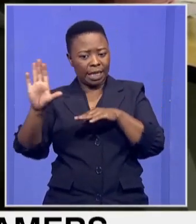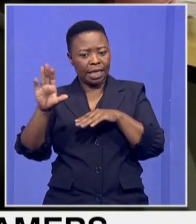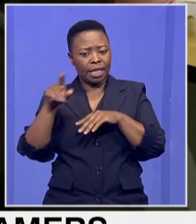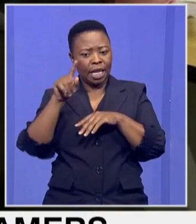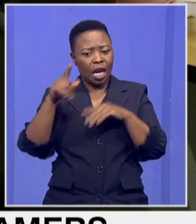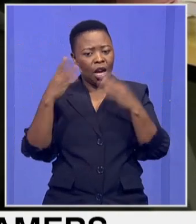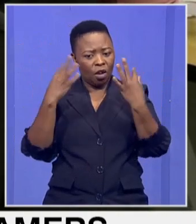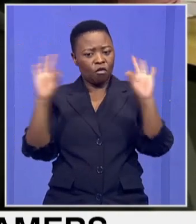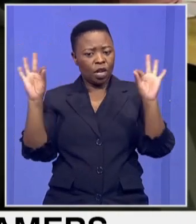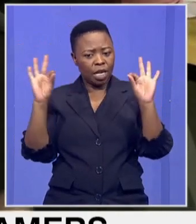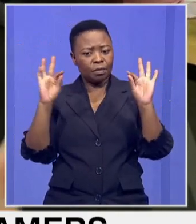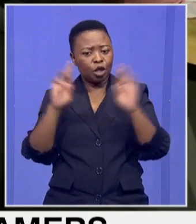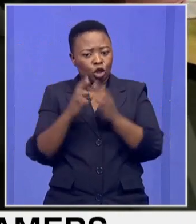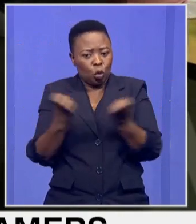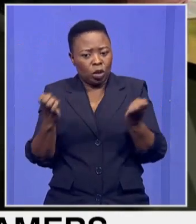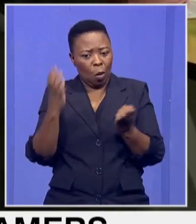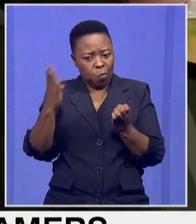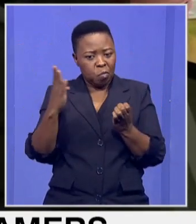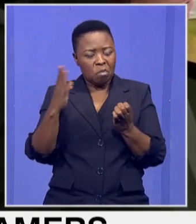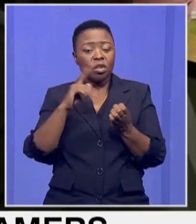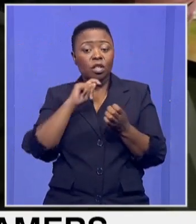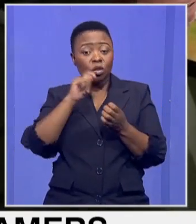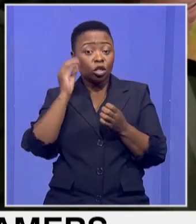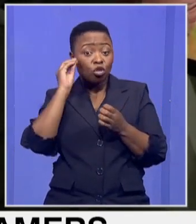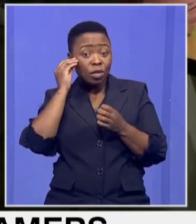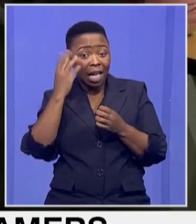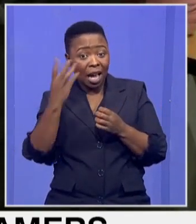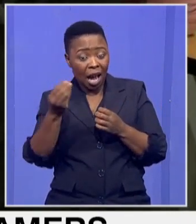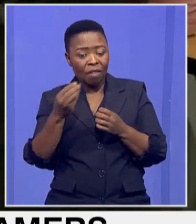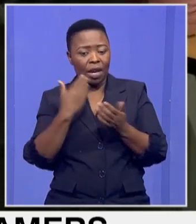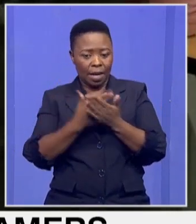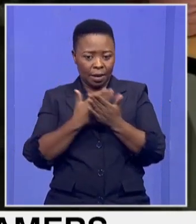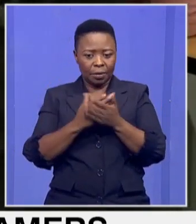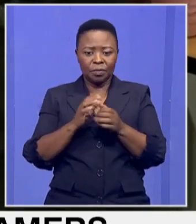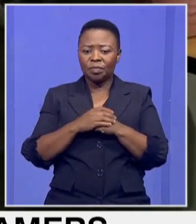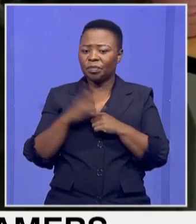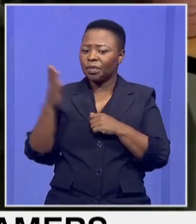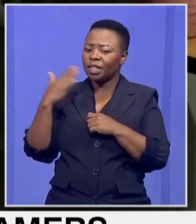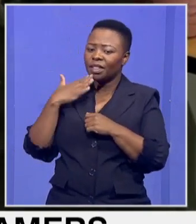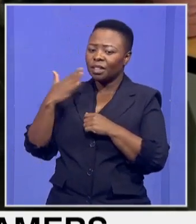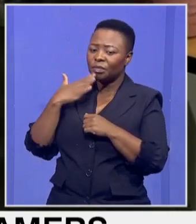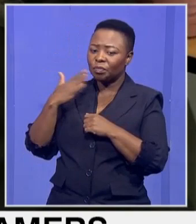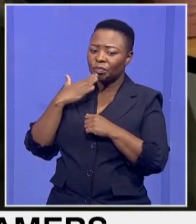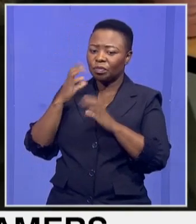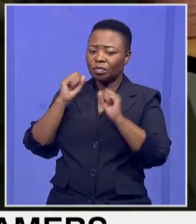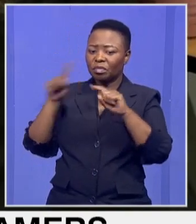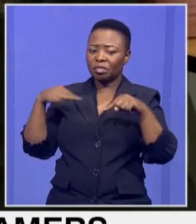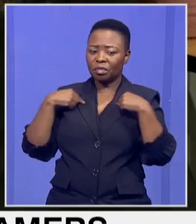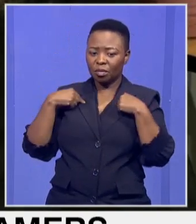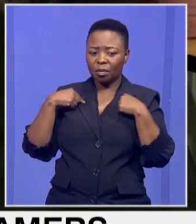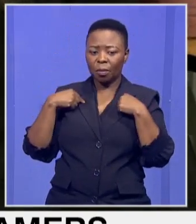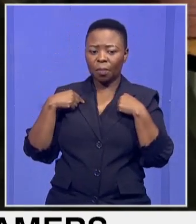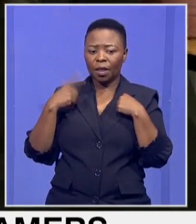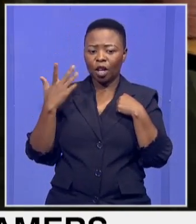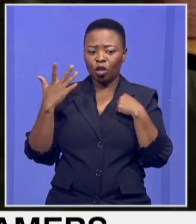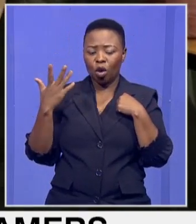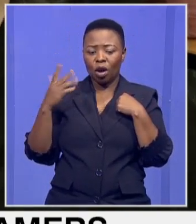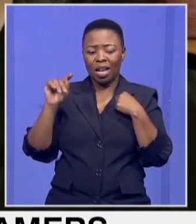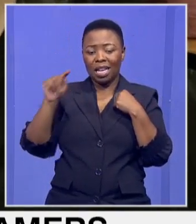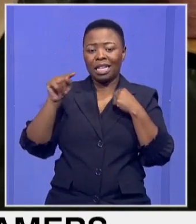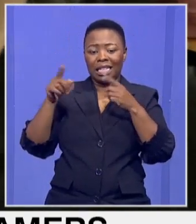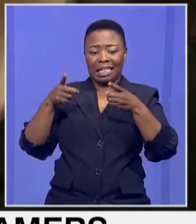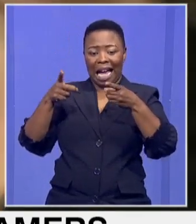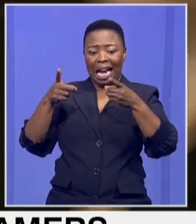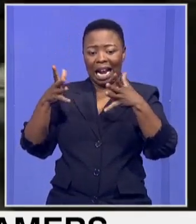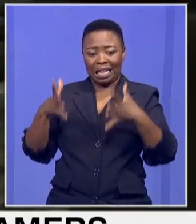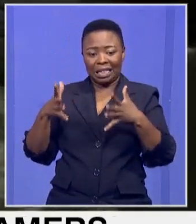free resources out there to see if you're actually interested. Diane Makings, thank you so much for speaking to us, of course, there, Diane, the director